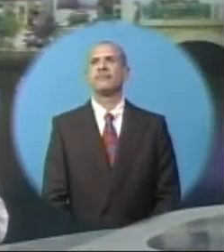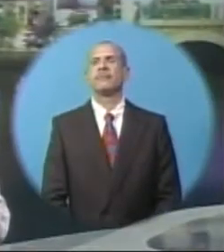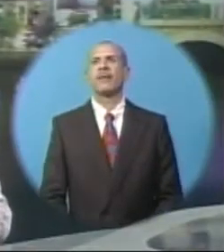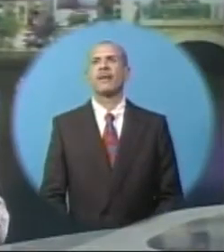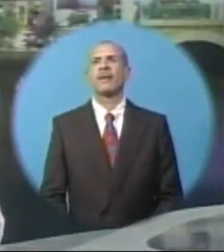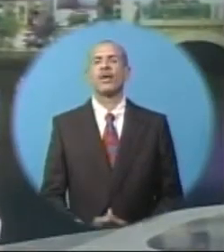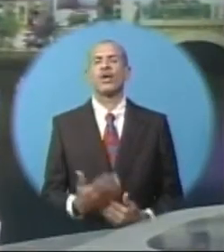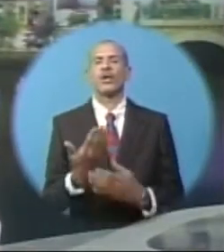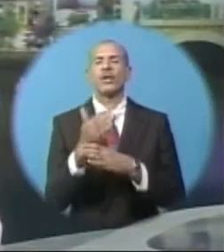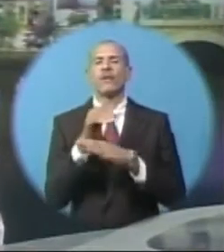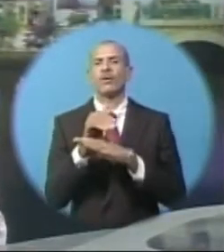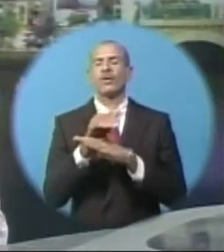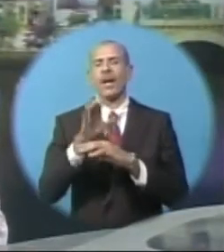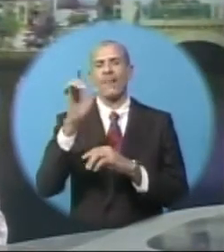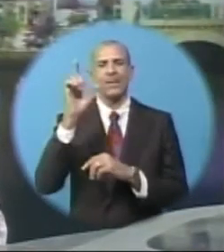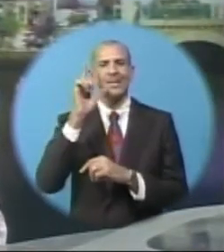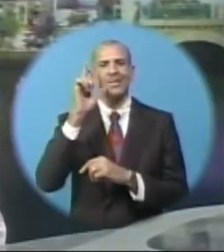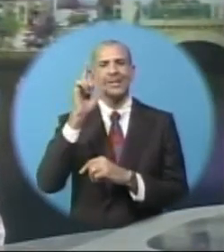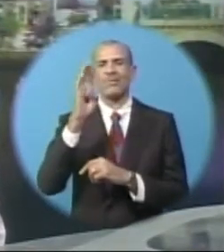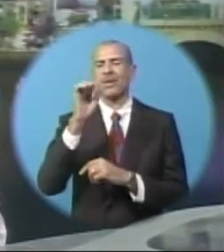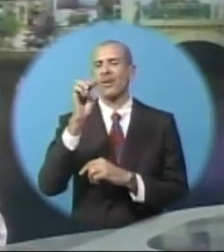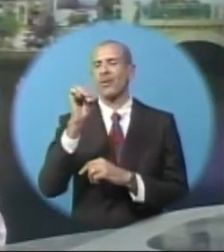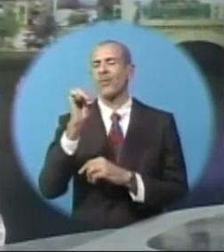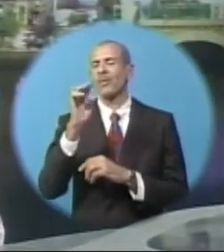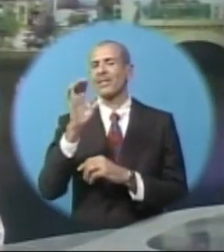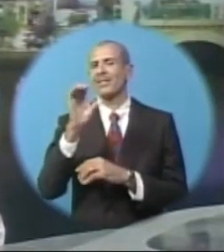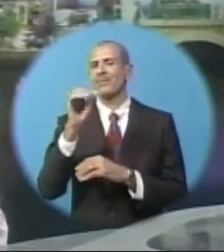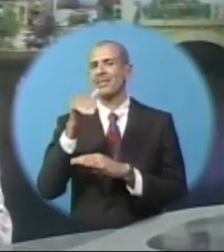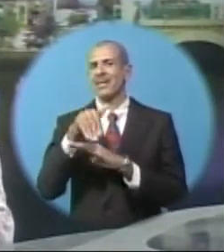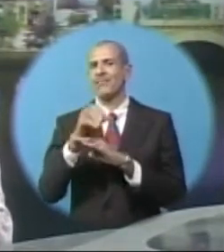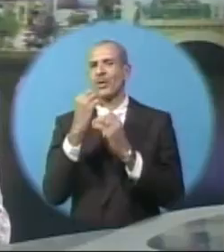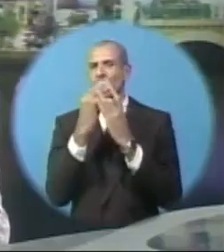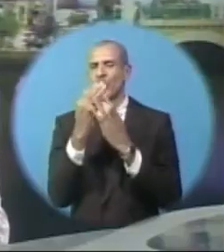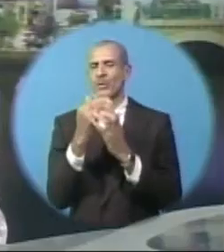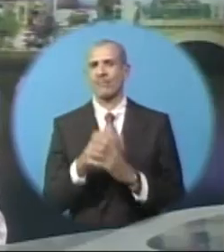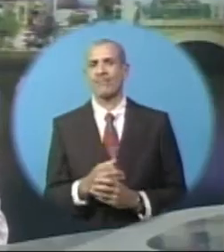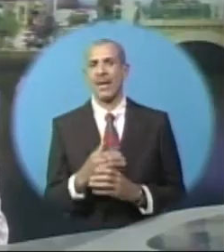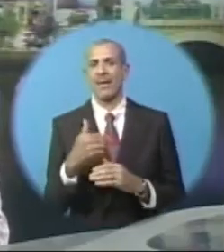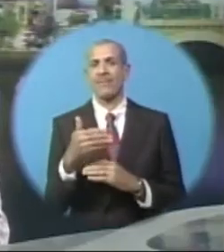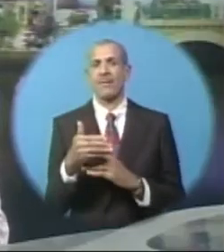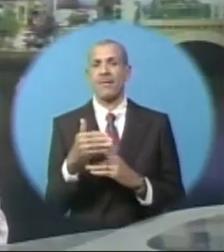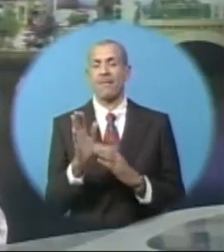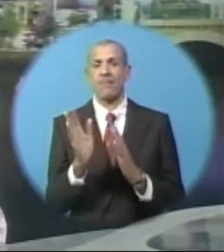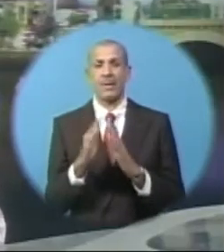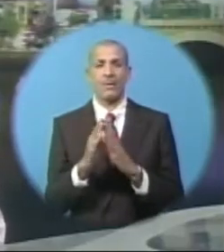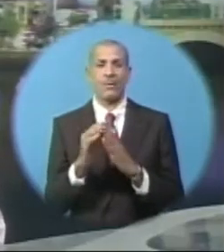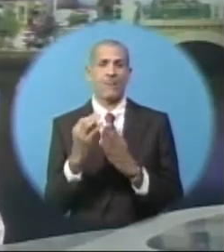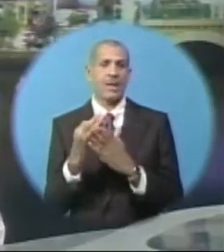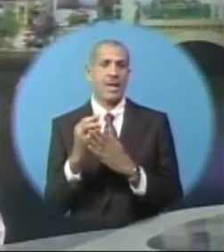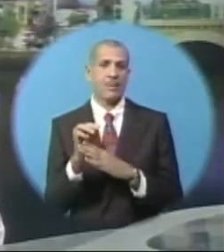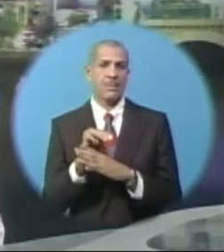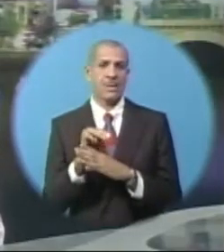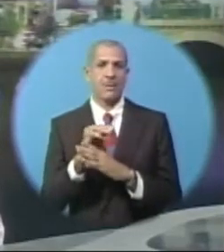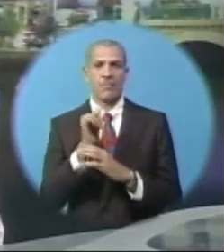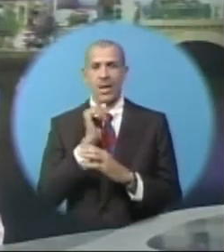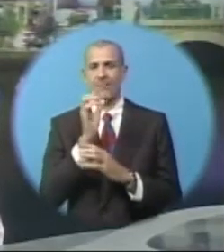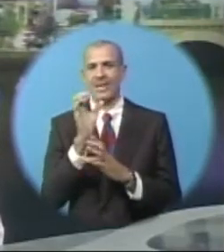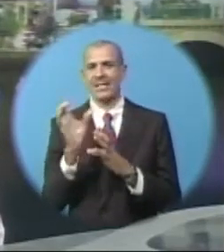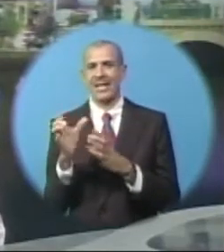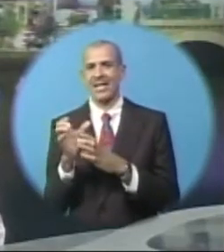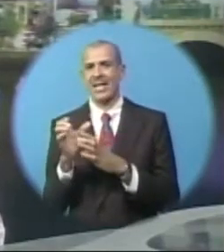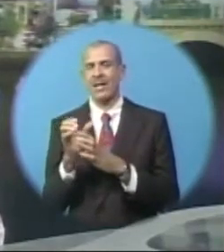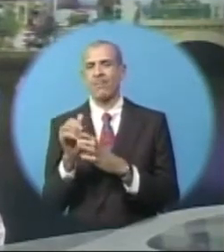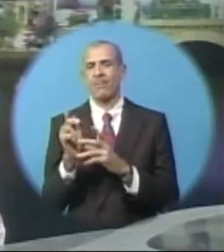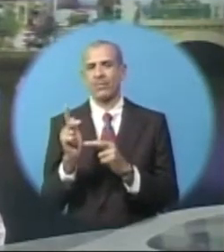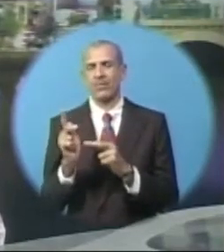Very good evening to you. I'm Lisa Broom with the CBC Evening News. After meeting with the finance minister, private sector